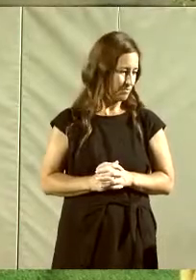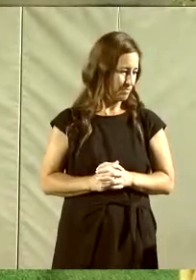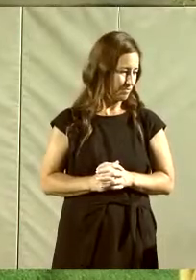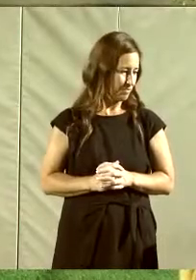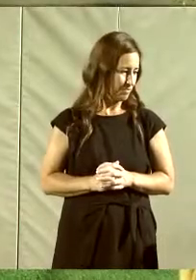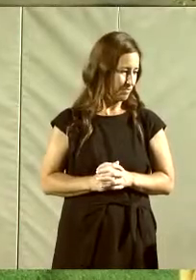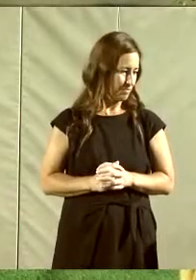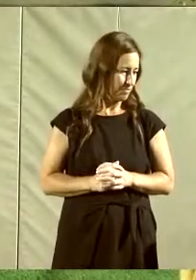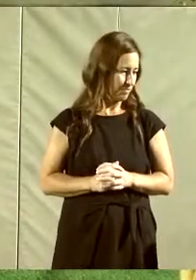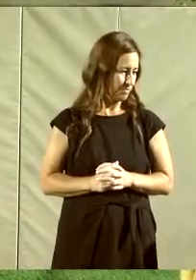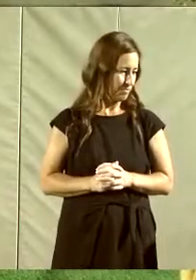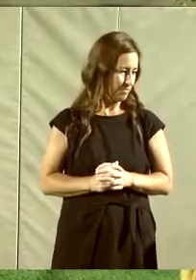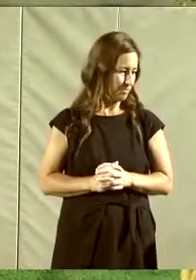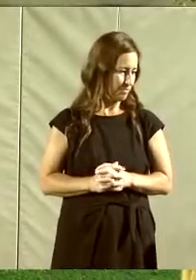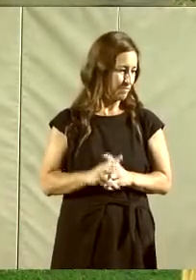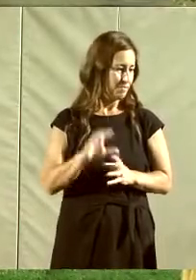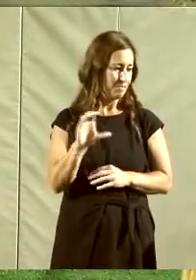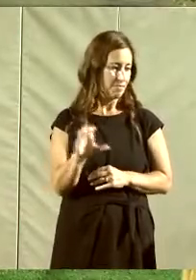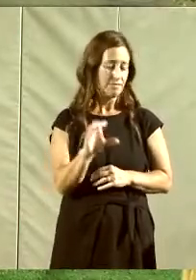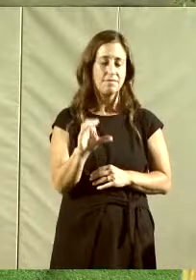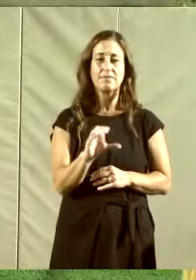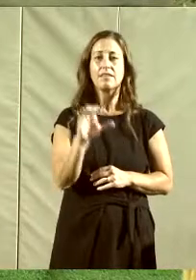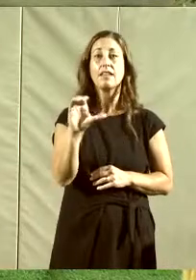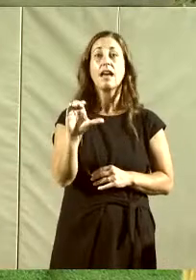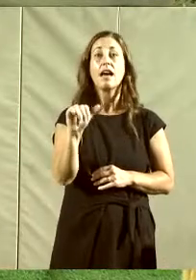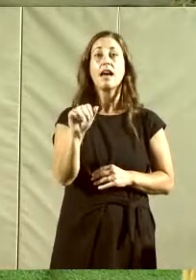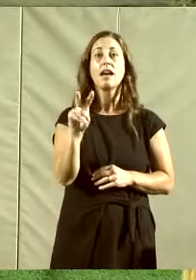Cynthia Guadalupe Cavazos.